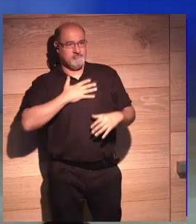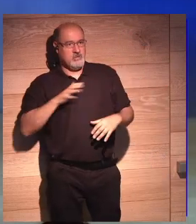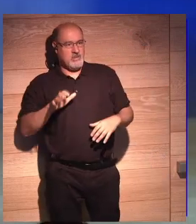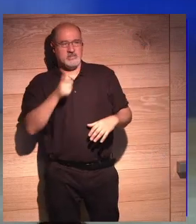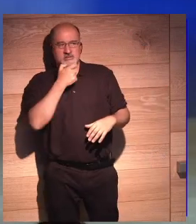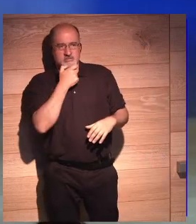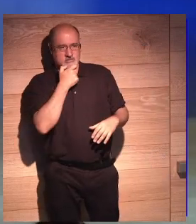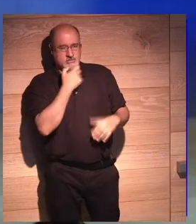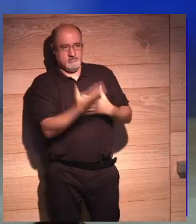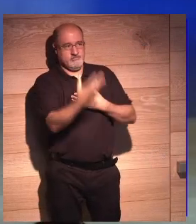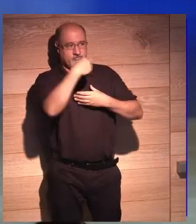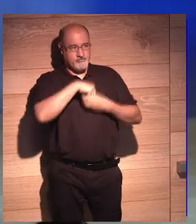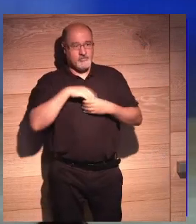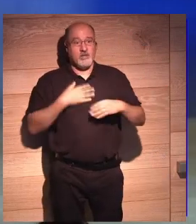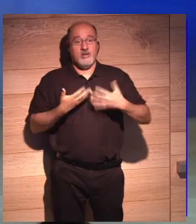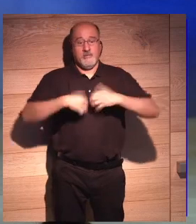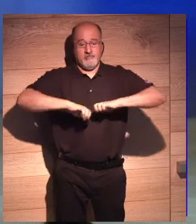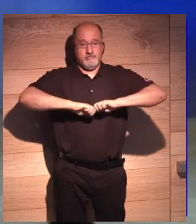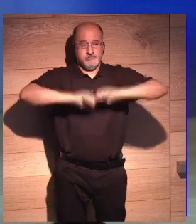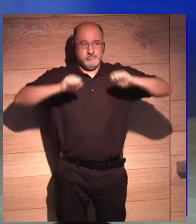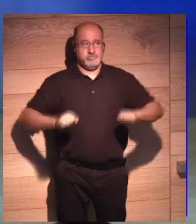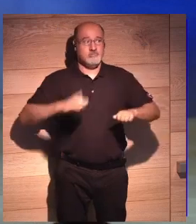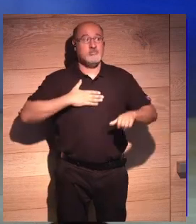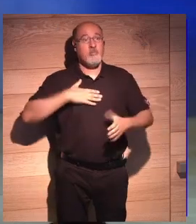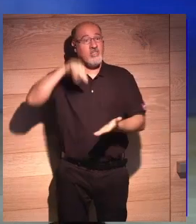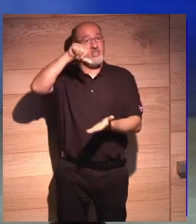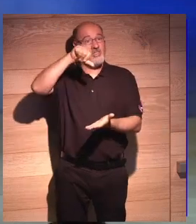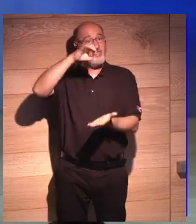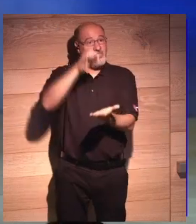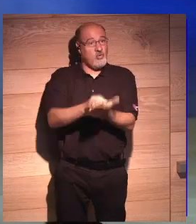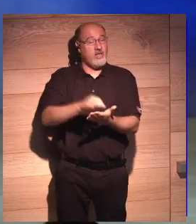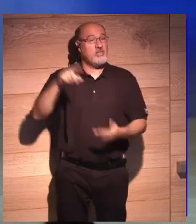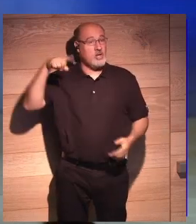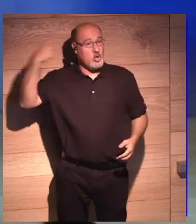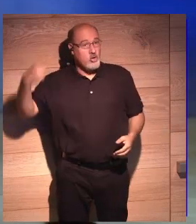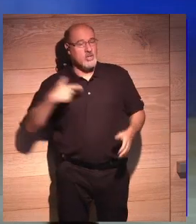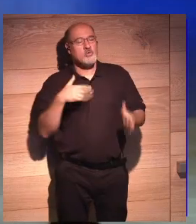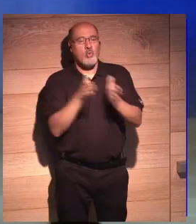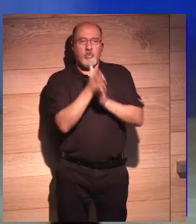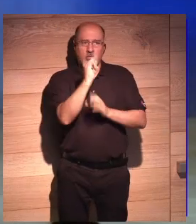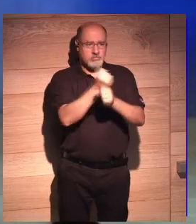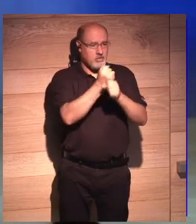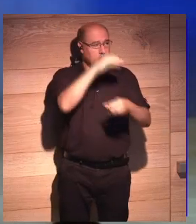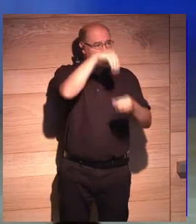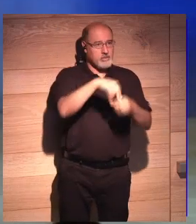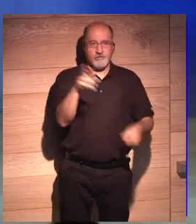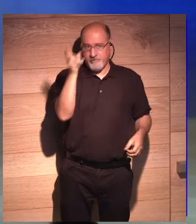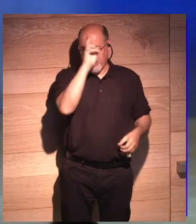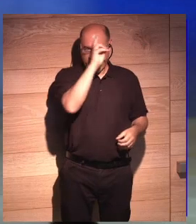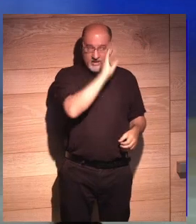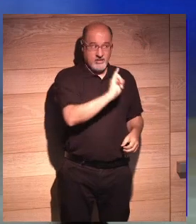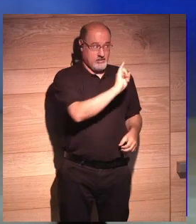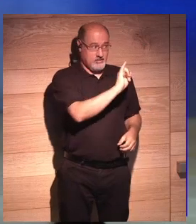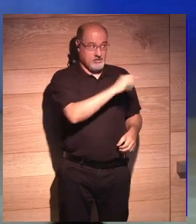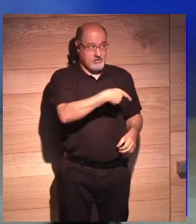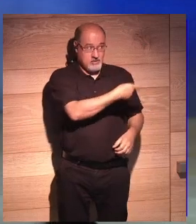setting up. So I'm based in London. I have colleagues in Madrid. I'm hoping that one of my colleagues is here. Maybe he's not. But I can